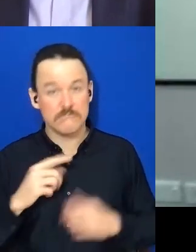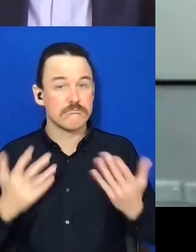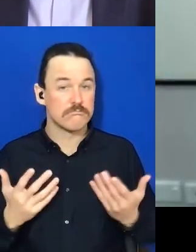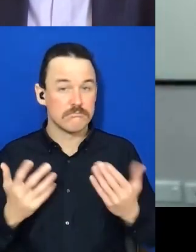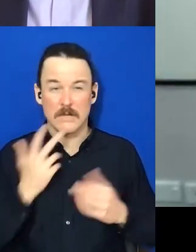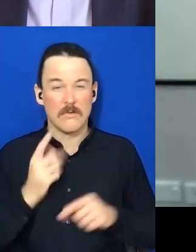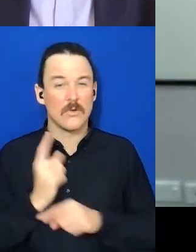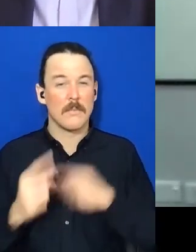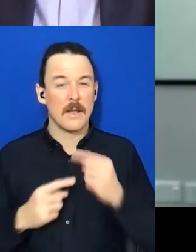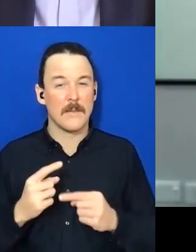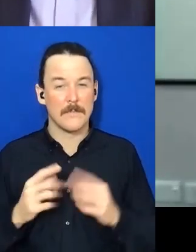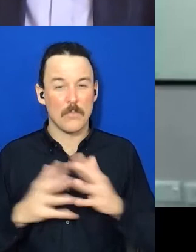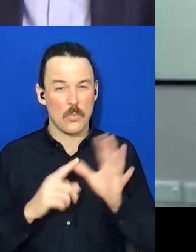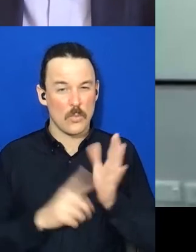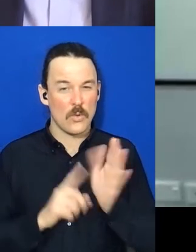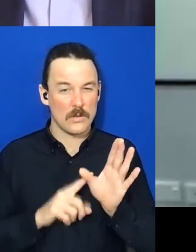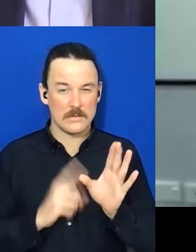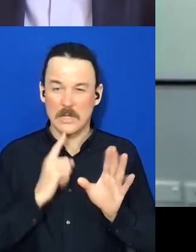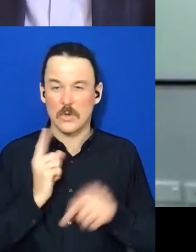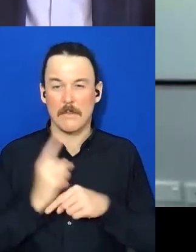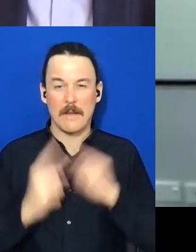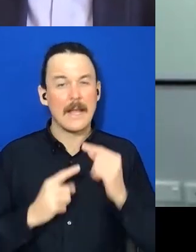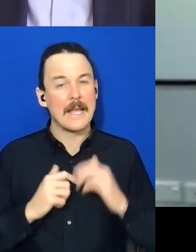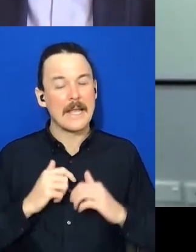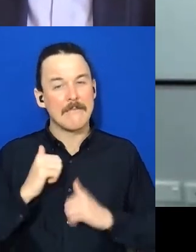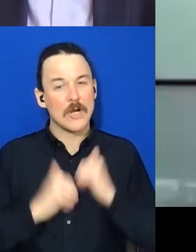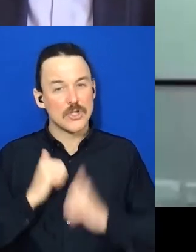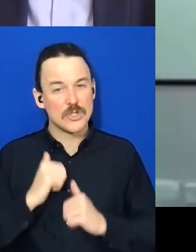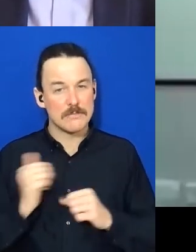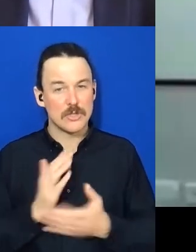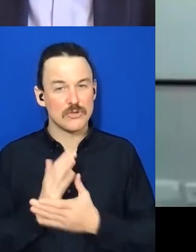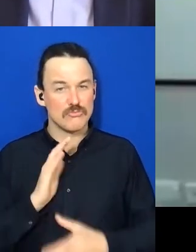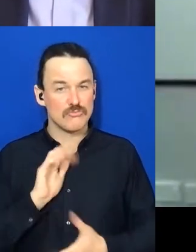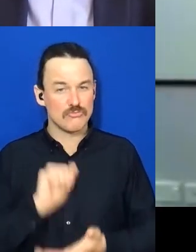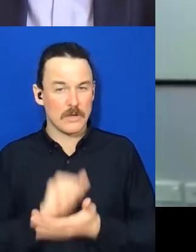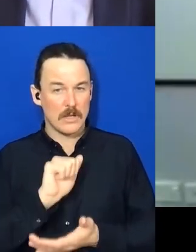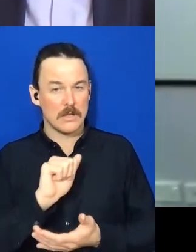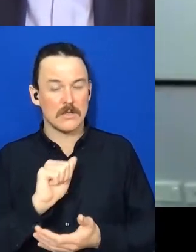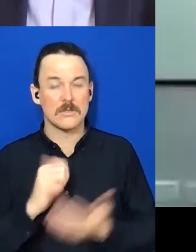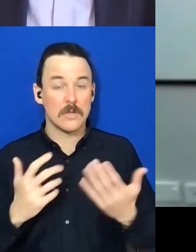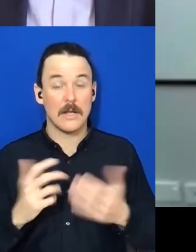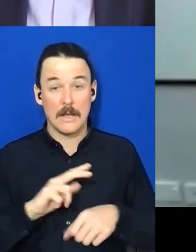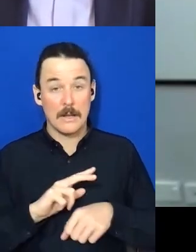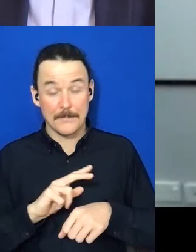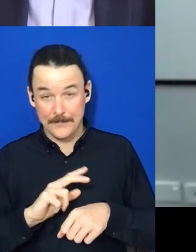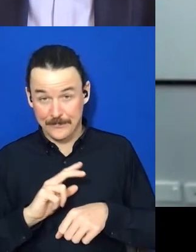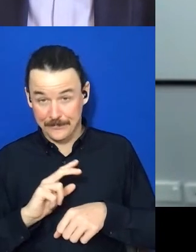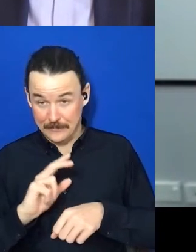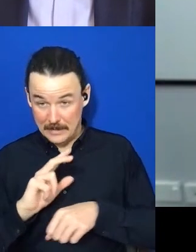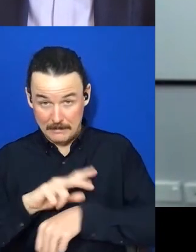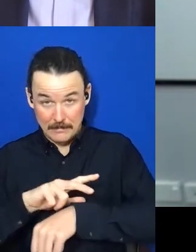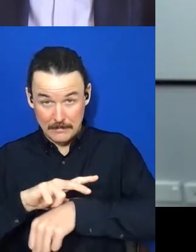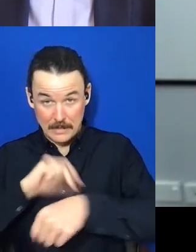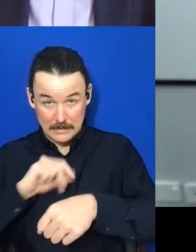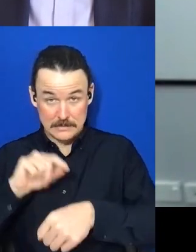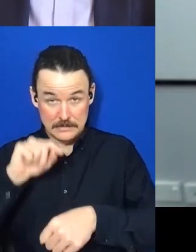Wally mentioned a little bit about getting infrastructure right. So evidence-led policing has been part of their modus operandi for a while. We've